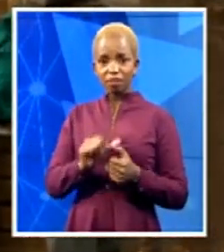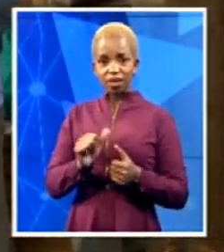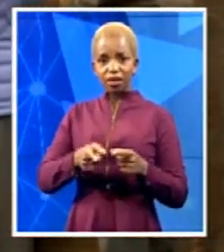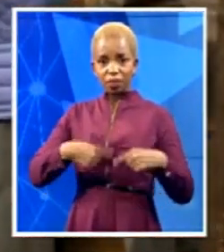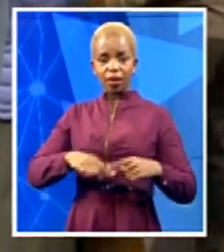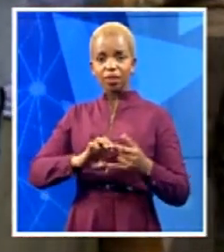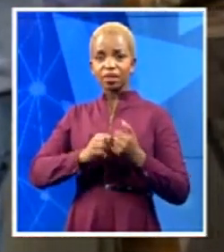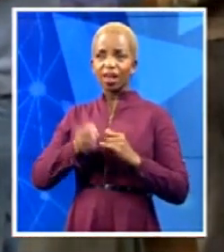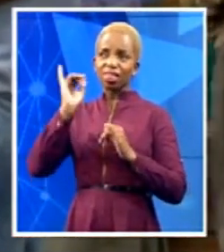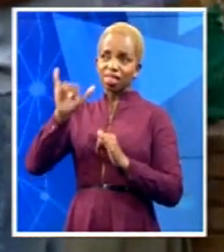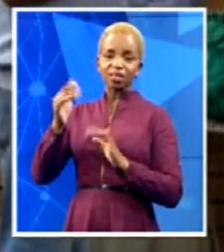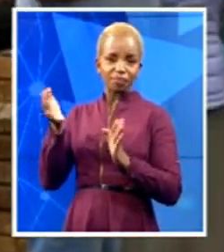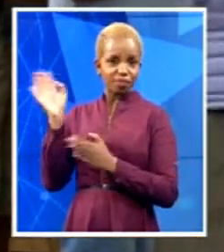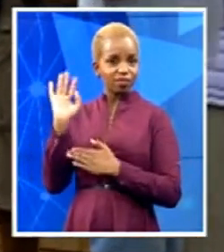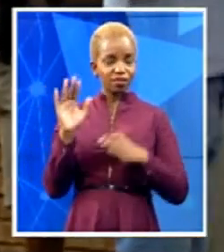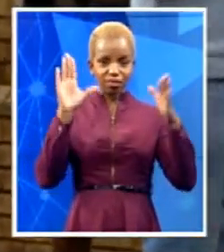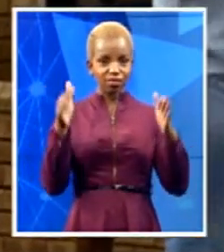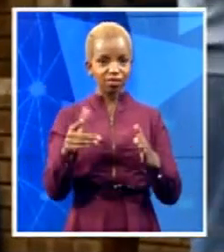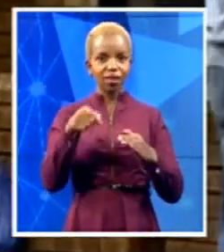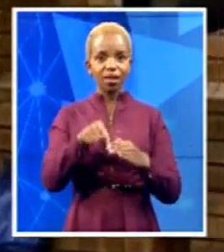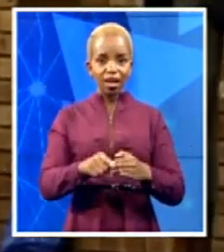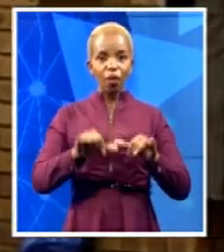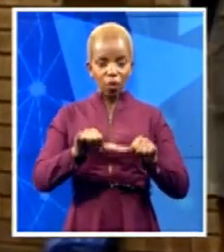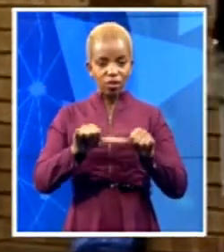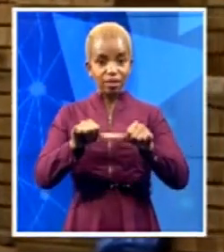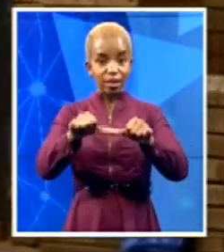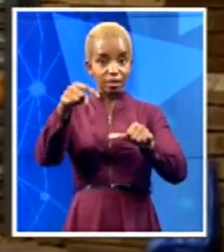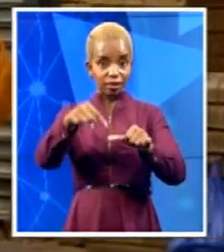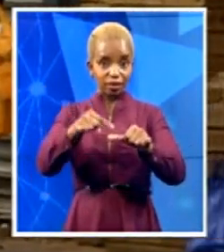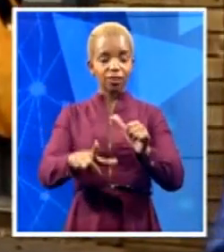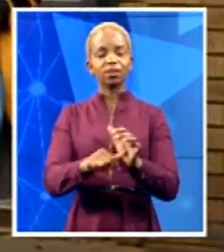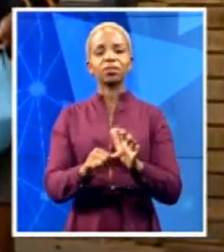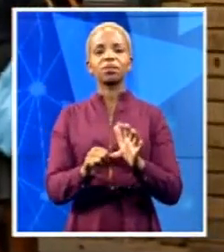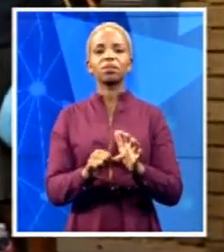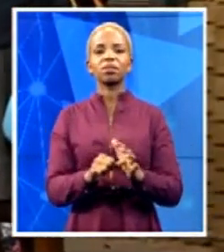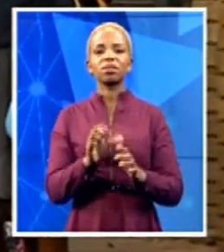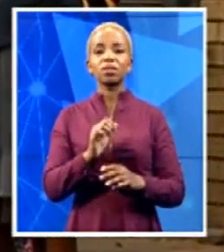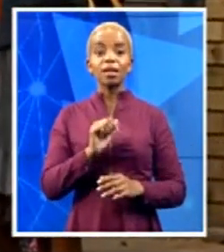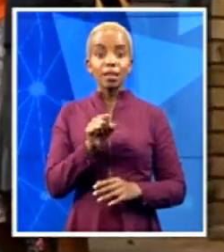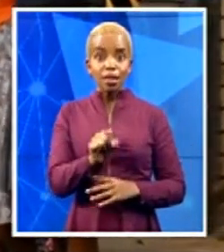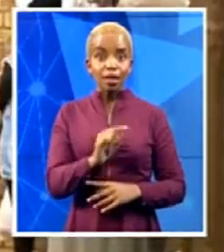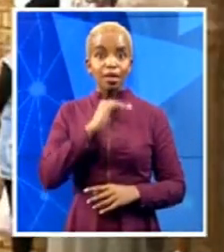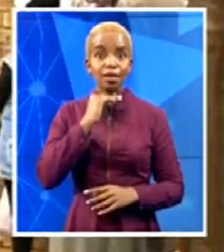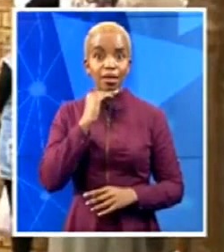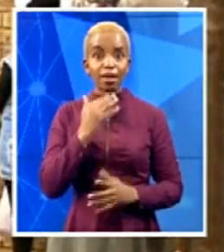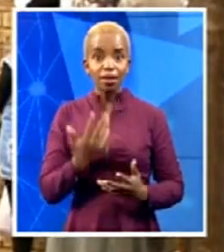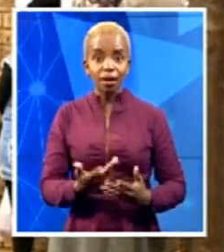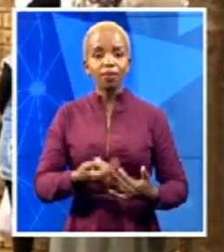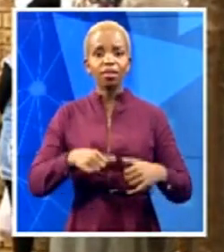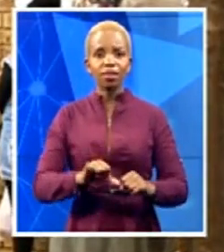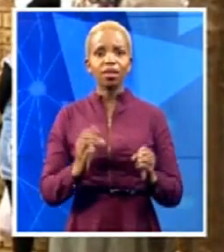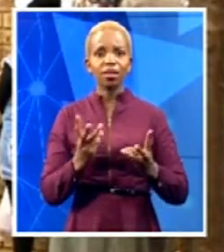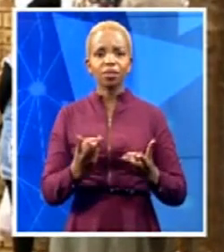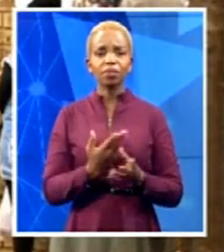must protect in the final analysis. And when we've learned enough lessons to the fast food outlet people, we can figure a way of who else can go. We